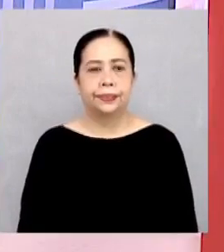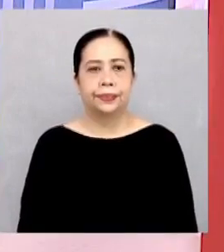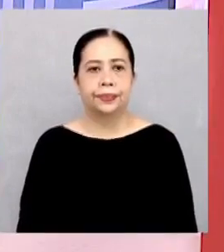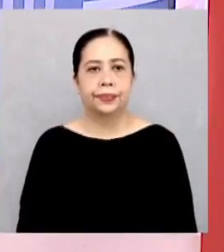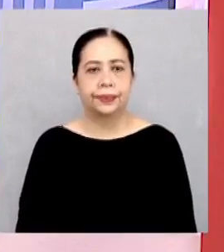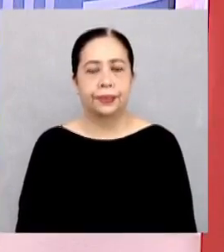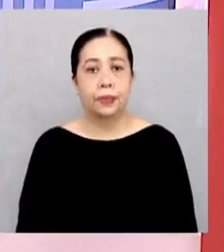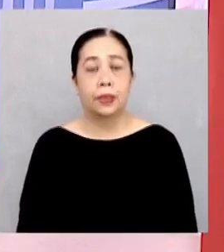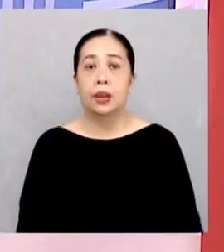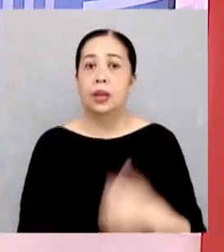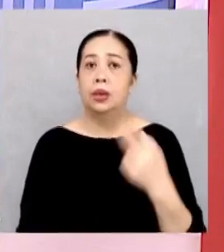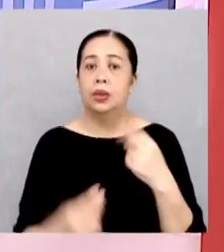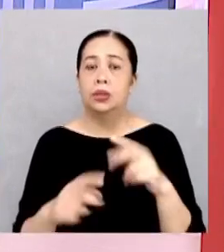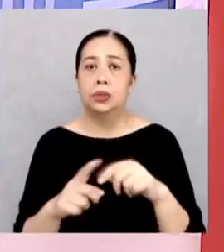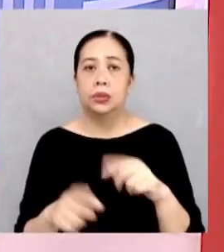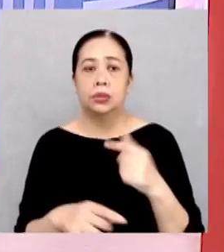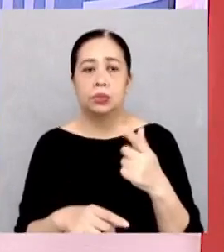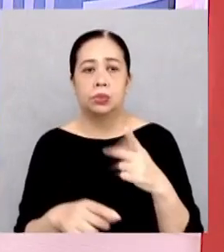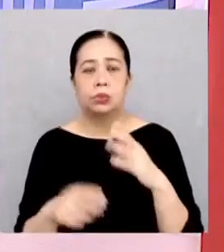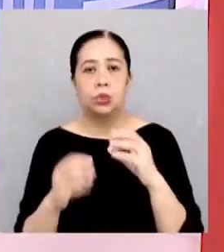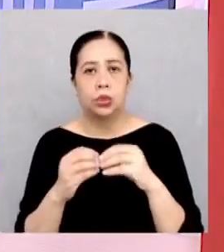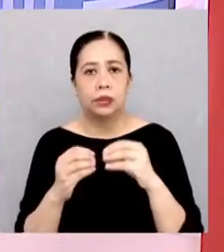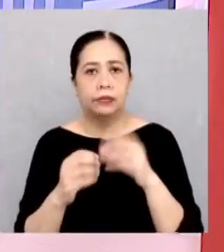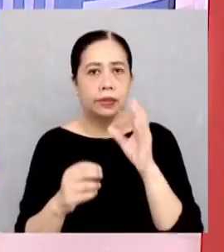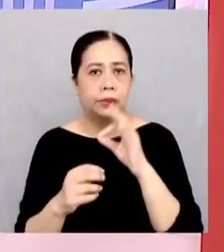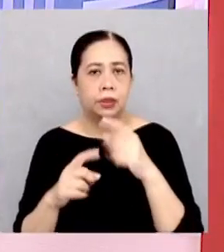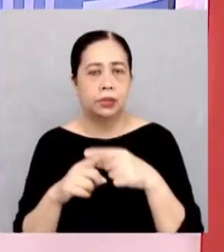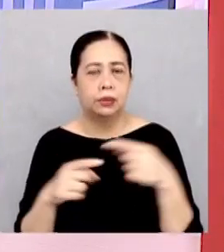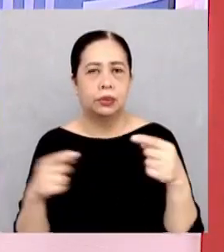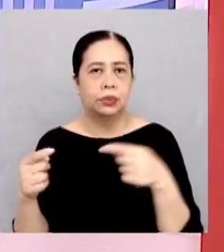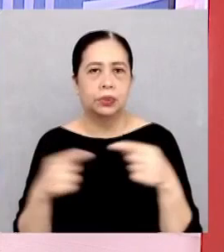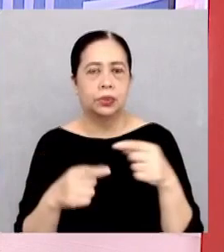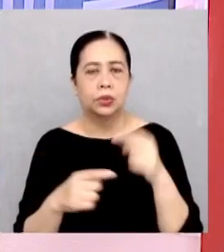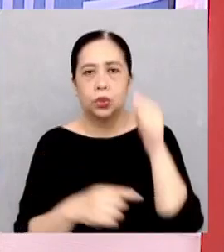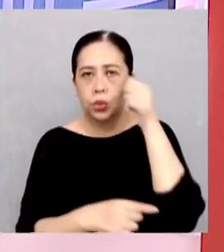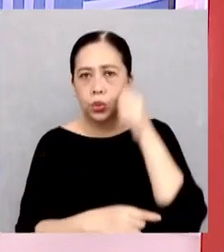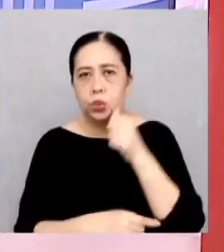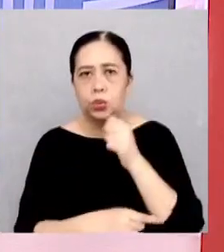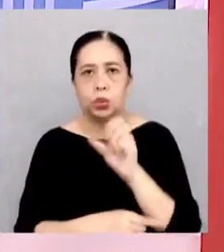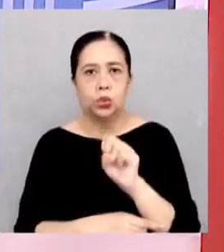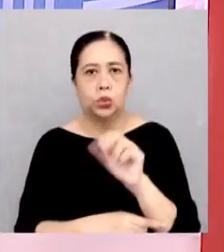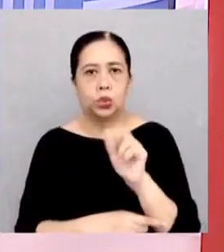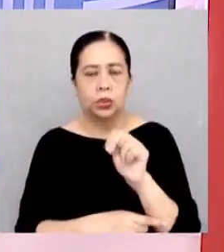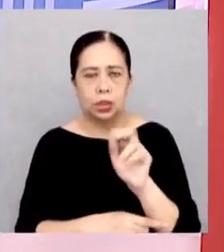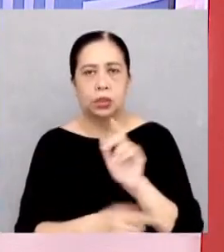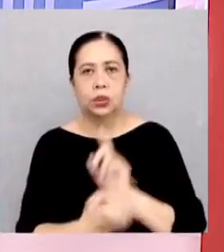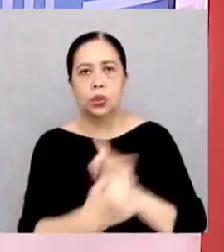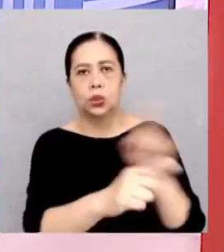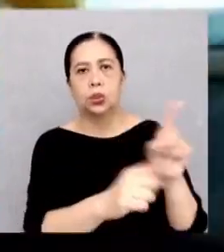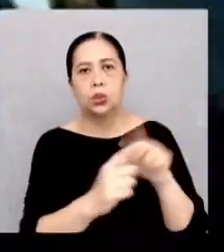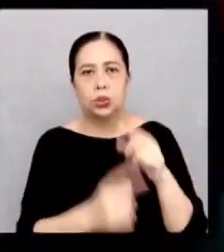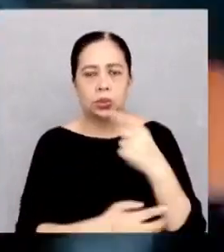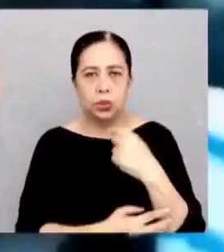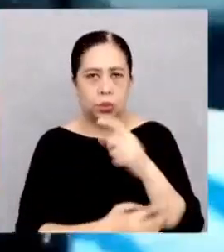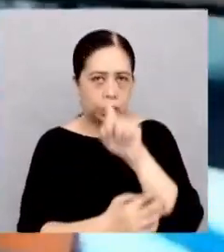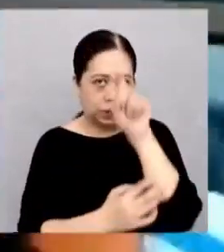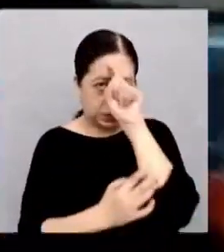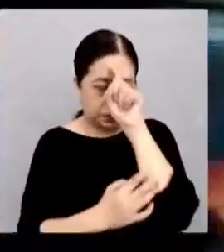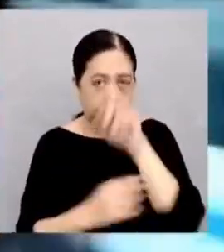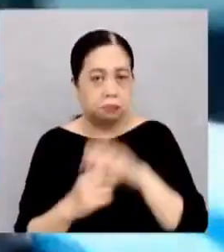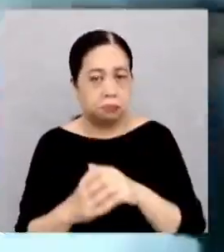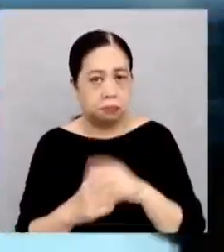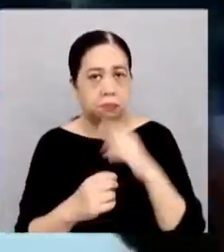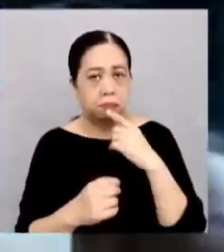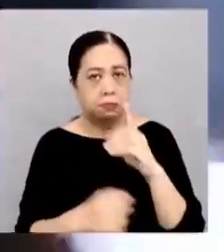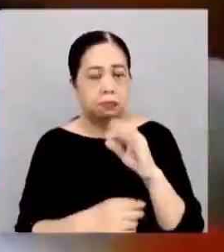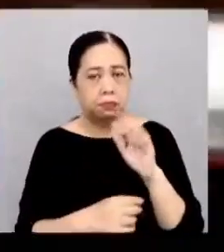In other news, 227 more Filipinos from conflict-torn Sudan have safely crossed the border to Egypt. The Philippine Foreign Affairs Department says this